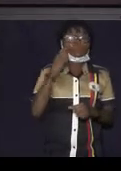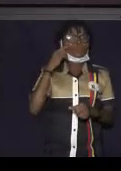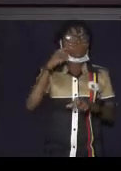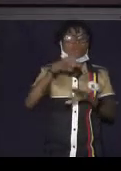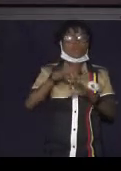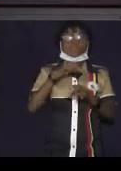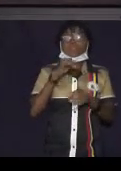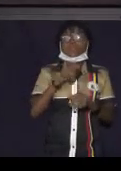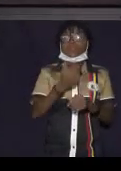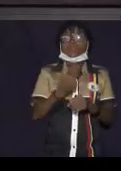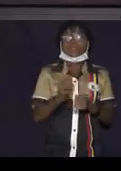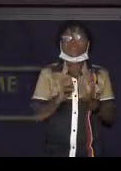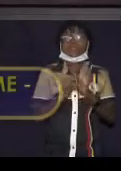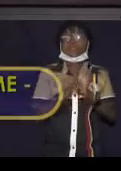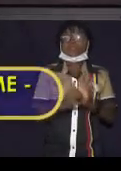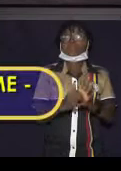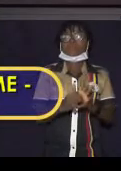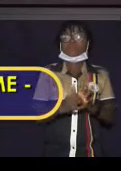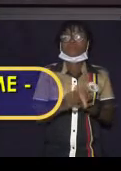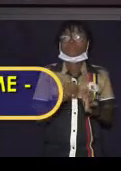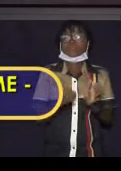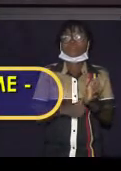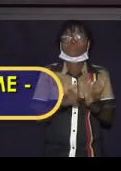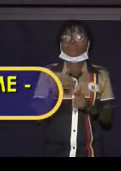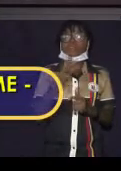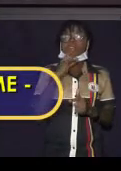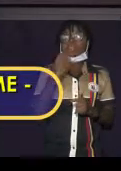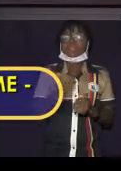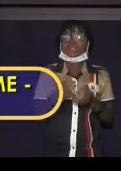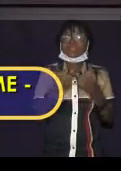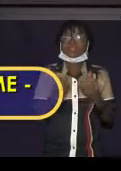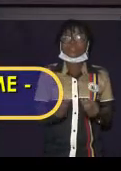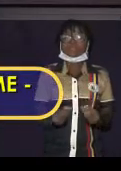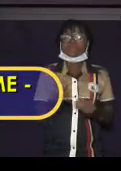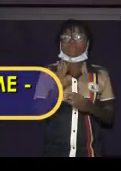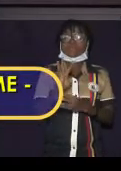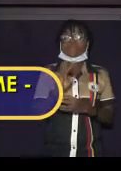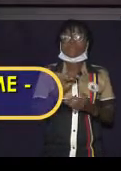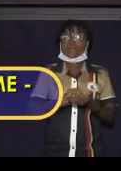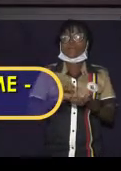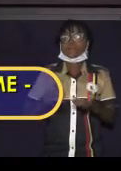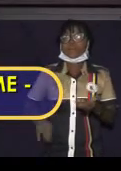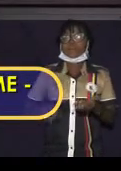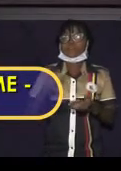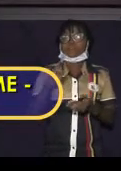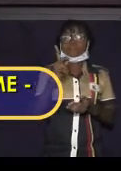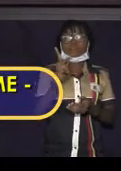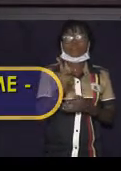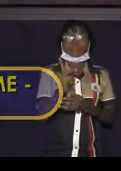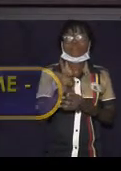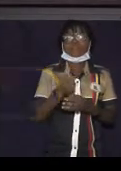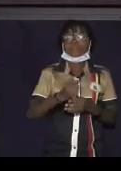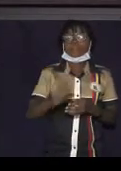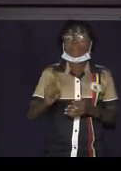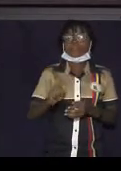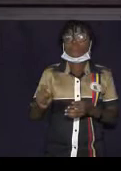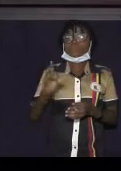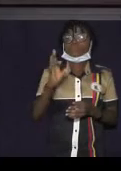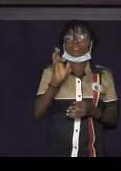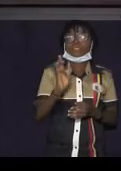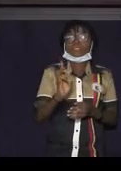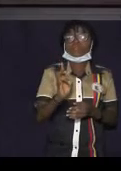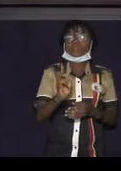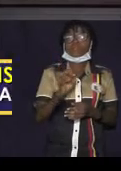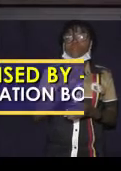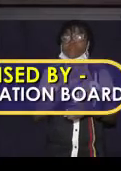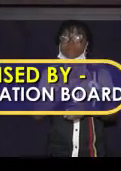example. This example says solve 4 minus 2k equals to 7